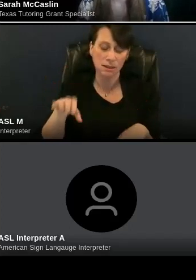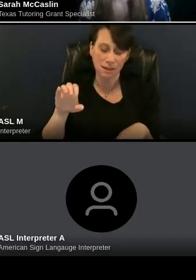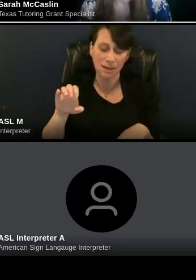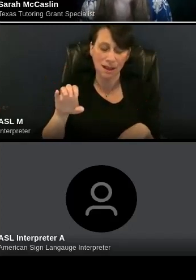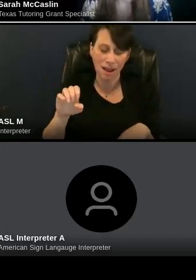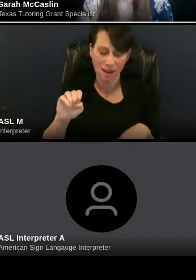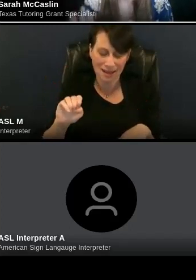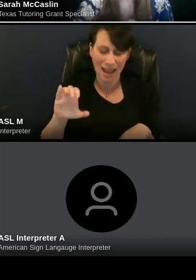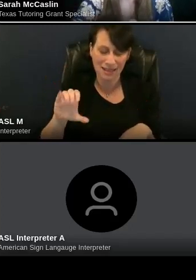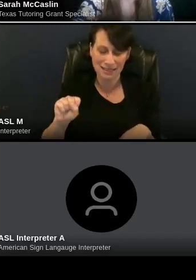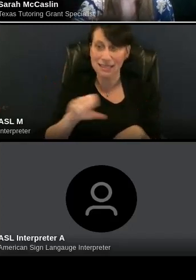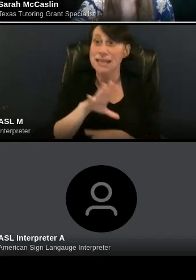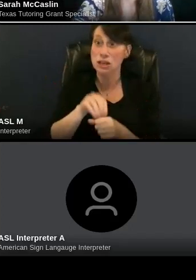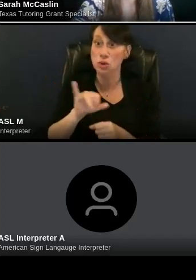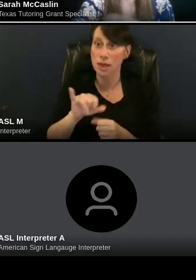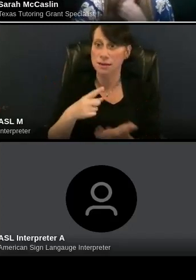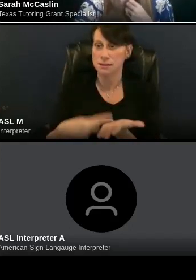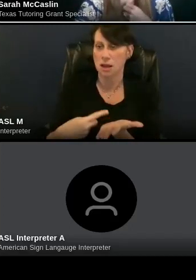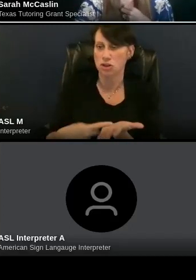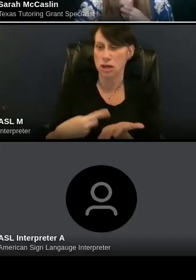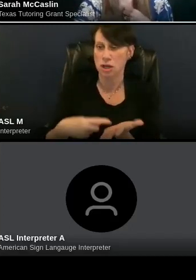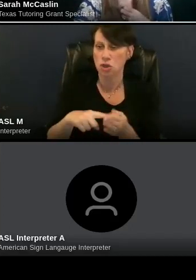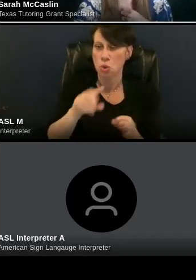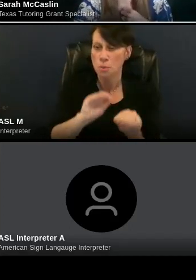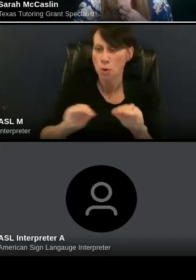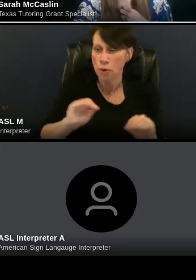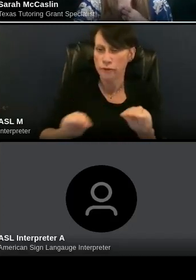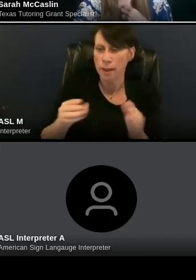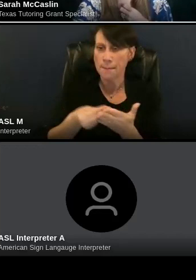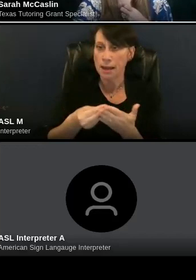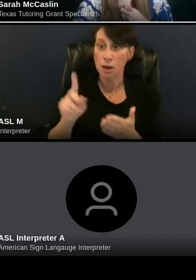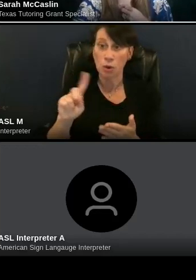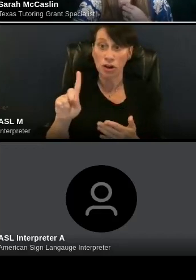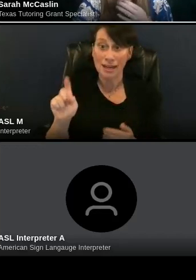conversations to move money where it needs to go.